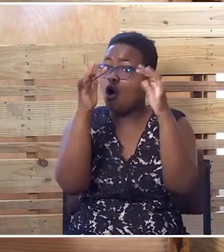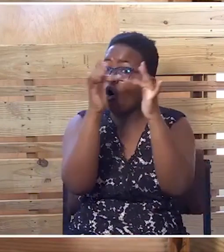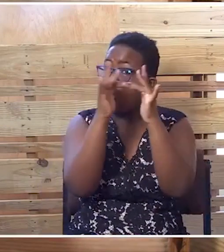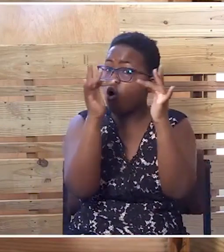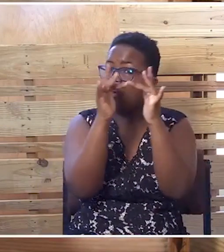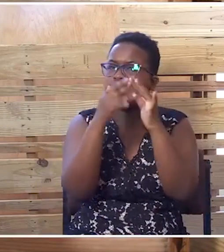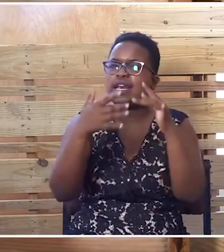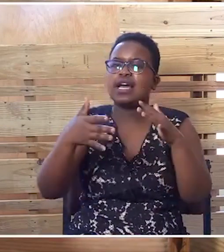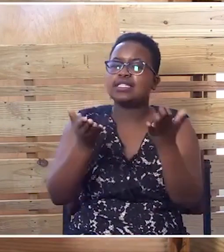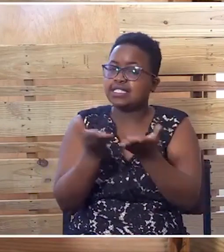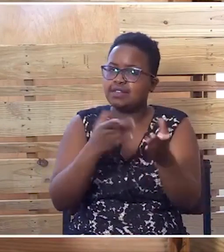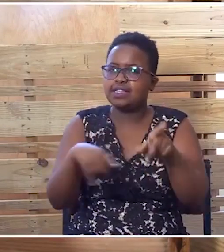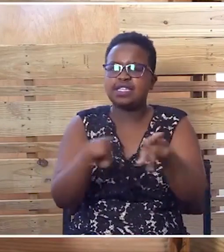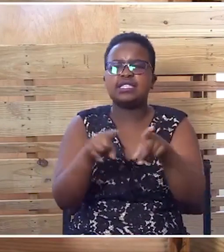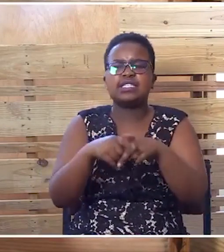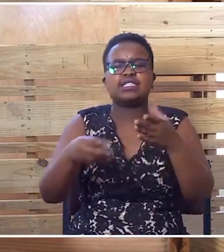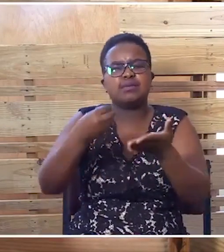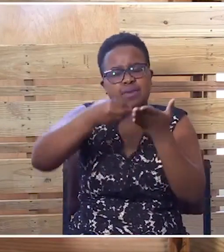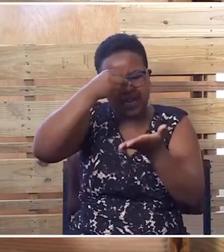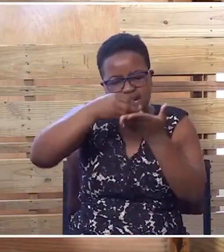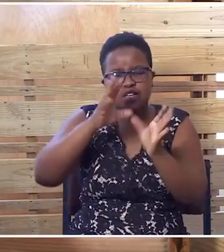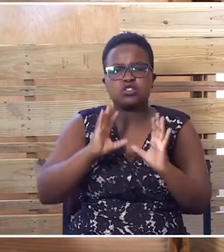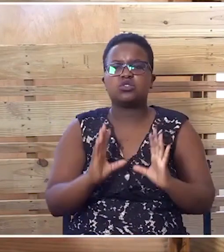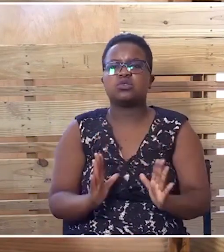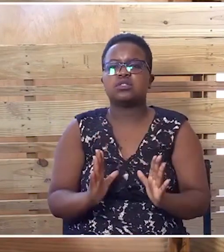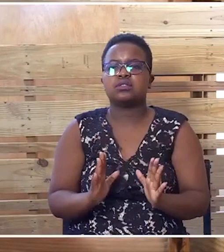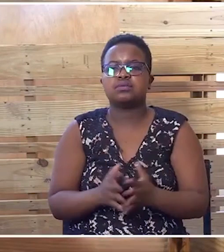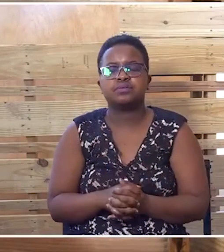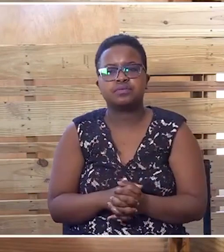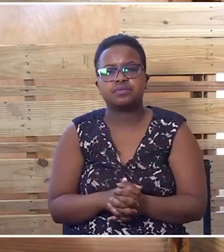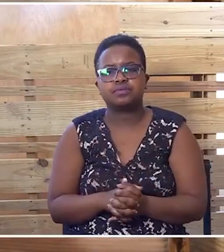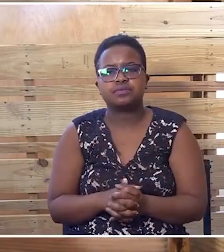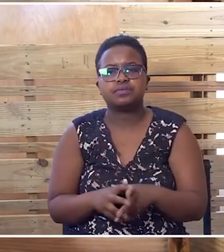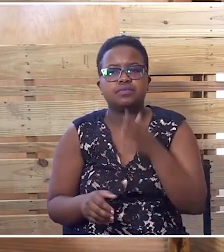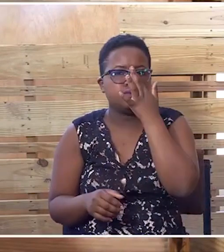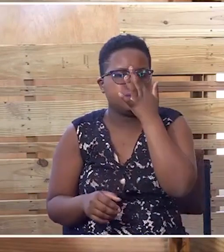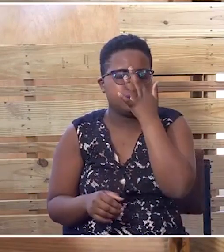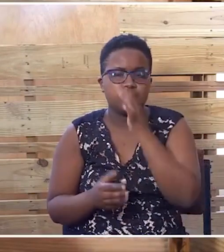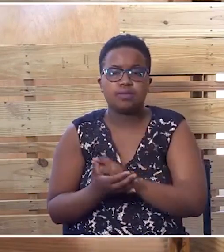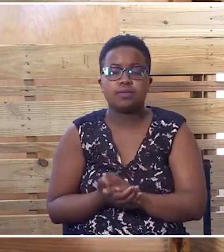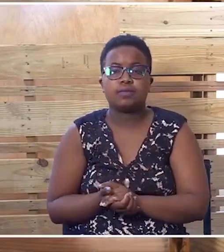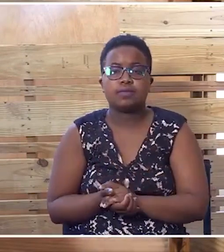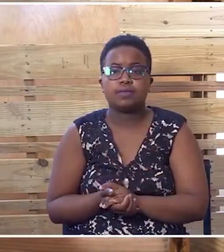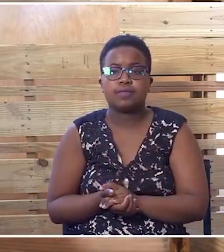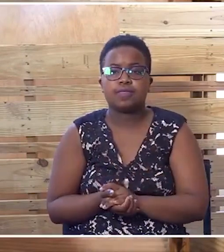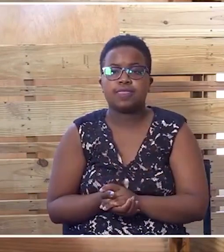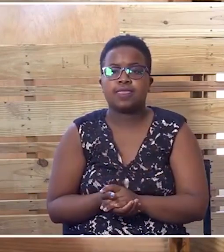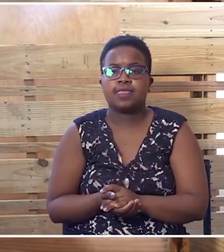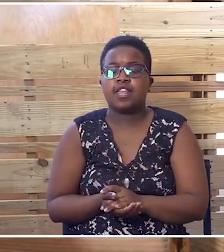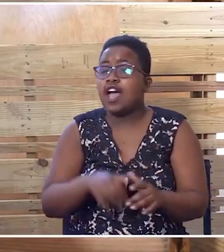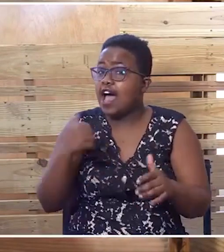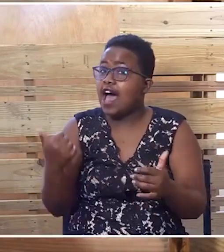online services, so that we can continue to relate together as a family, as we worship God. The rest of